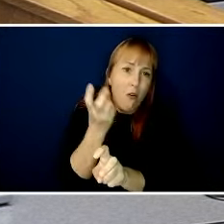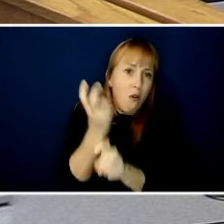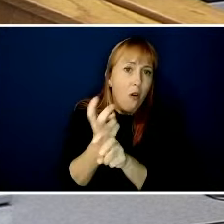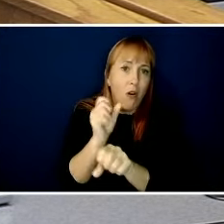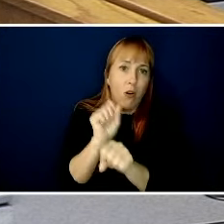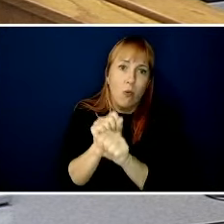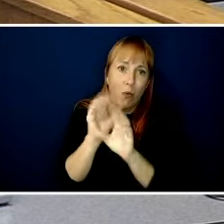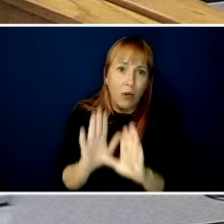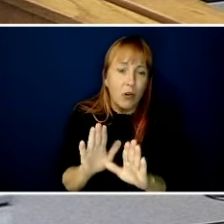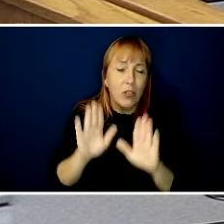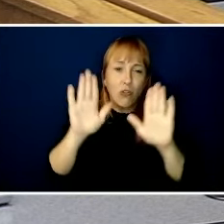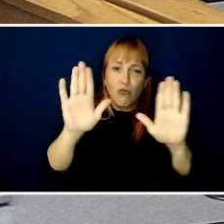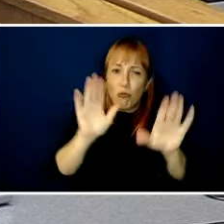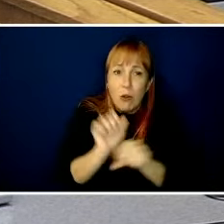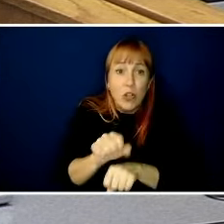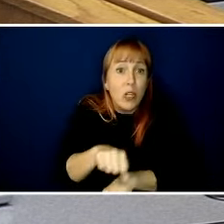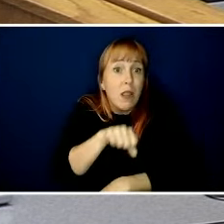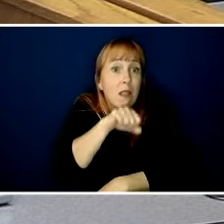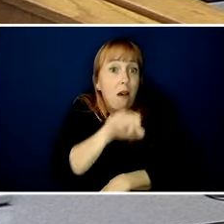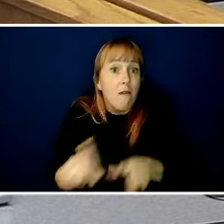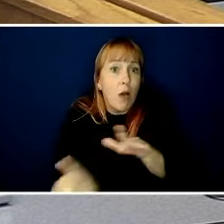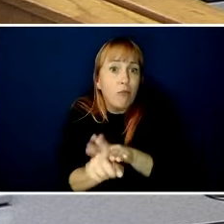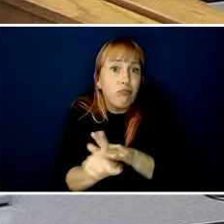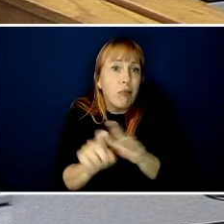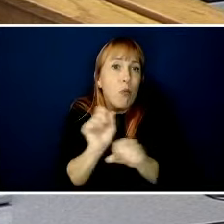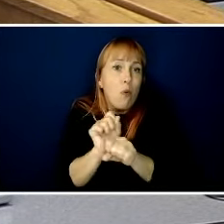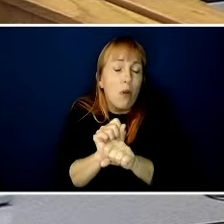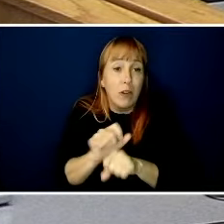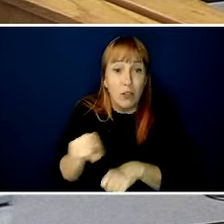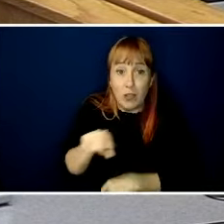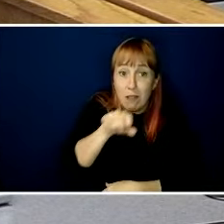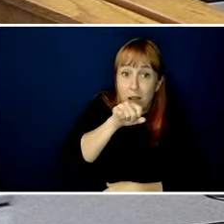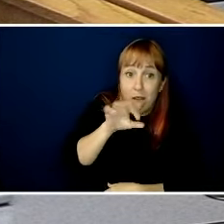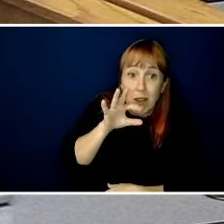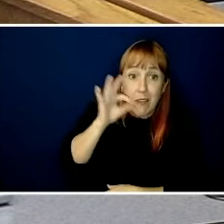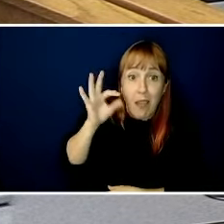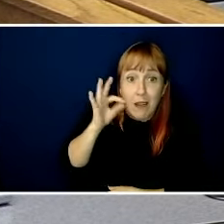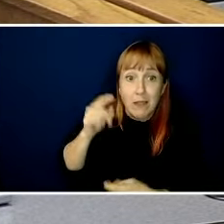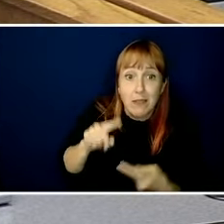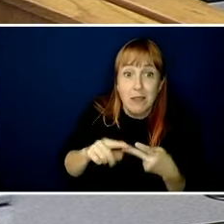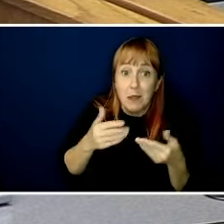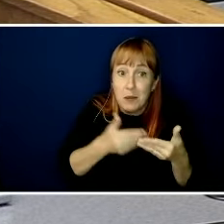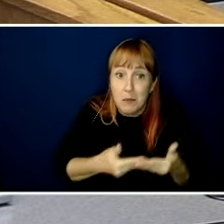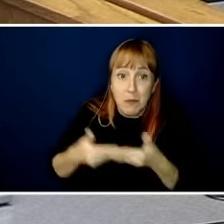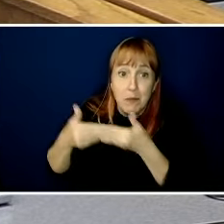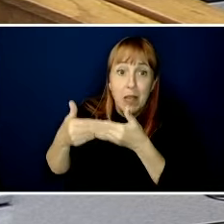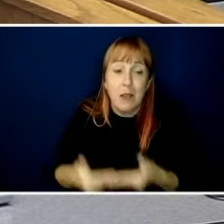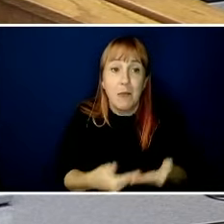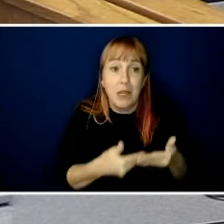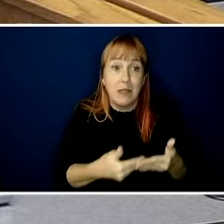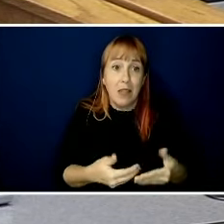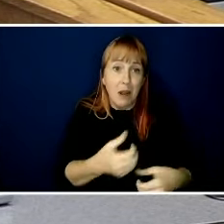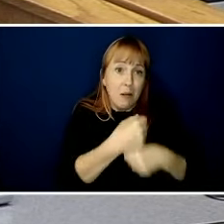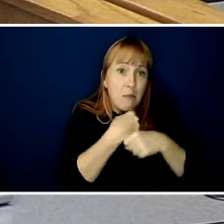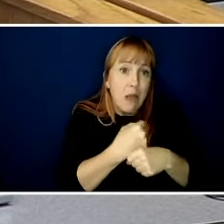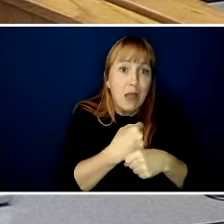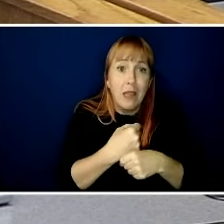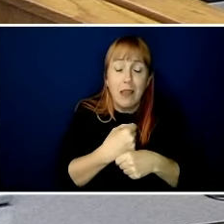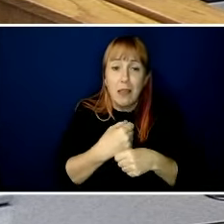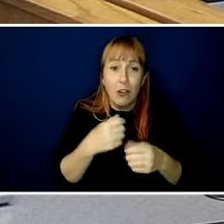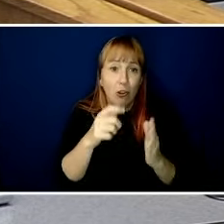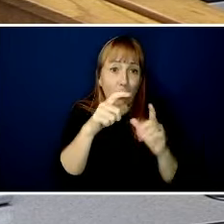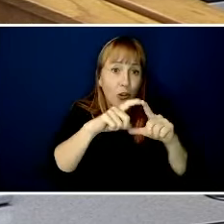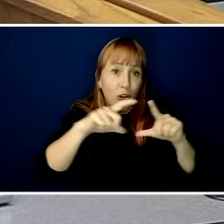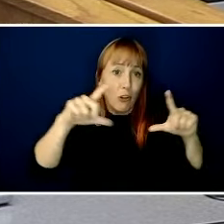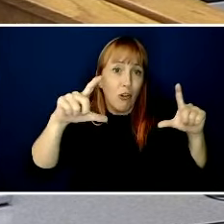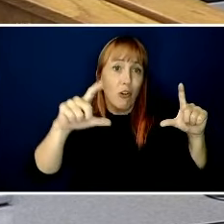She loved to work. Dorothy loved cats and babies and making and giving cards and gifts